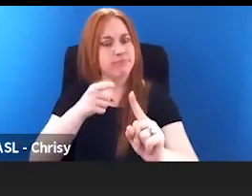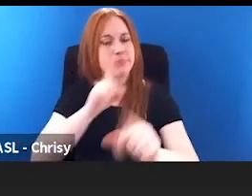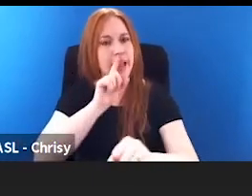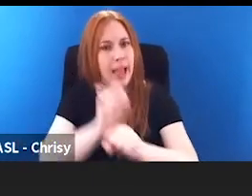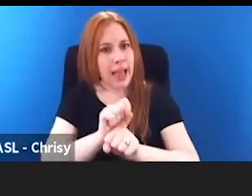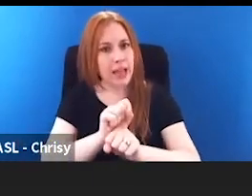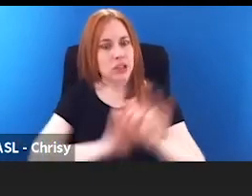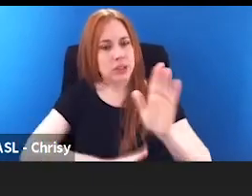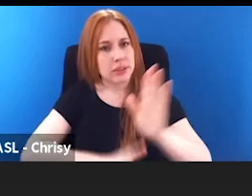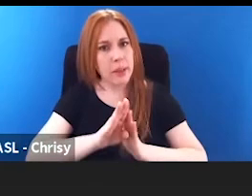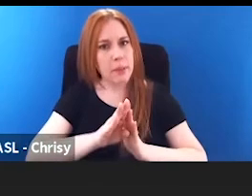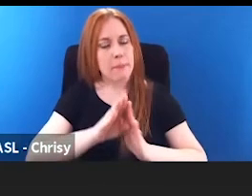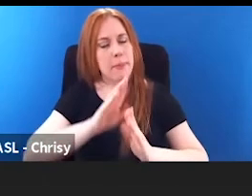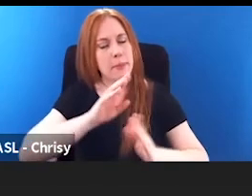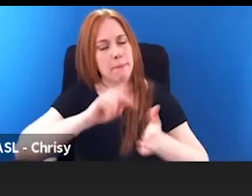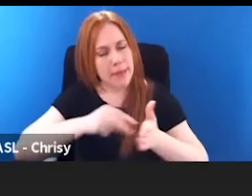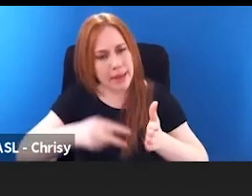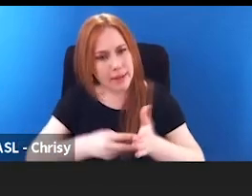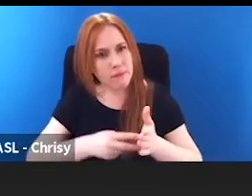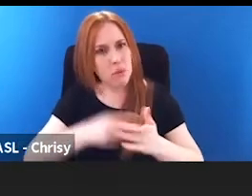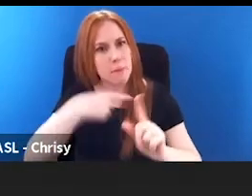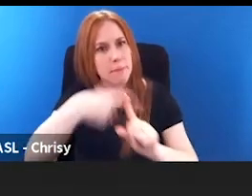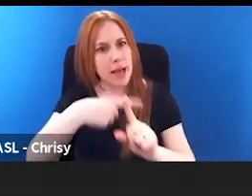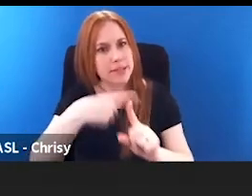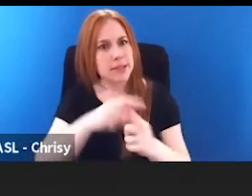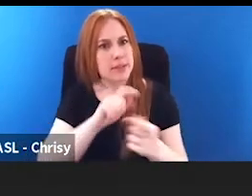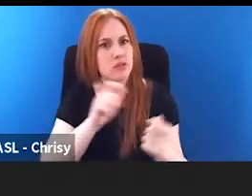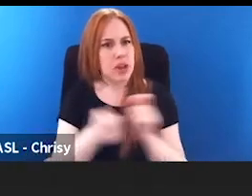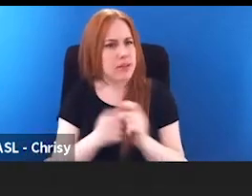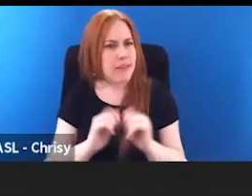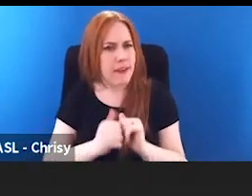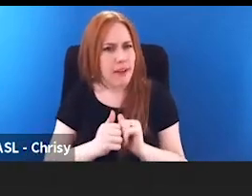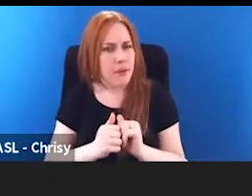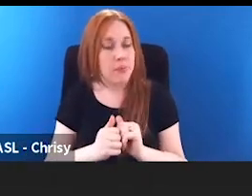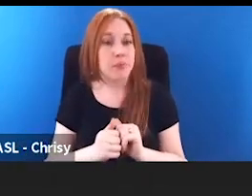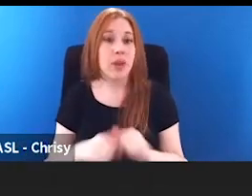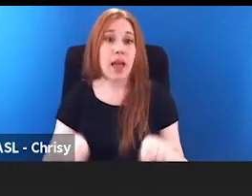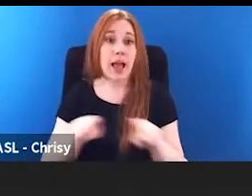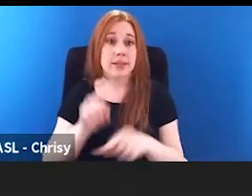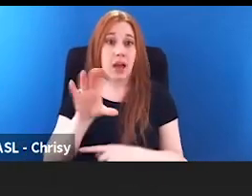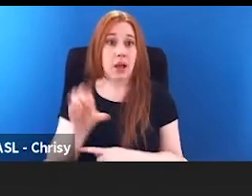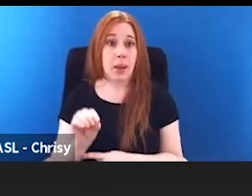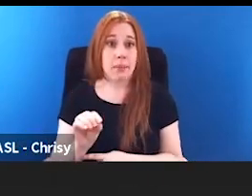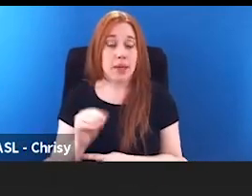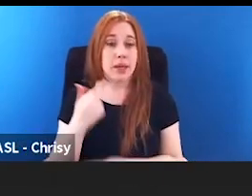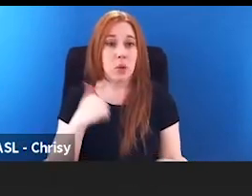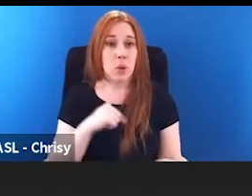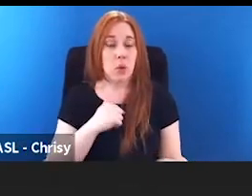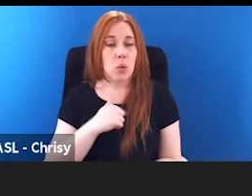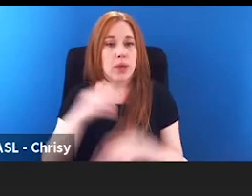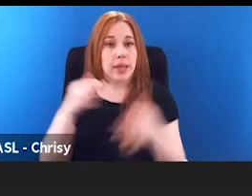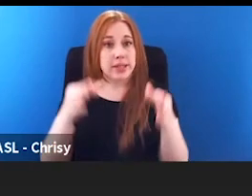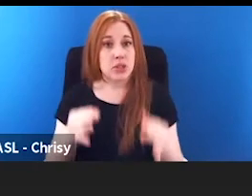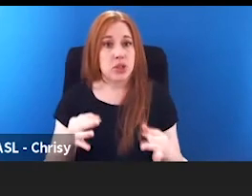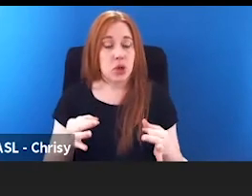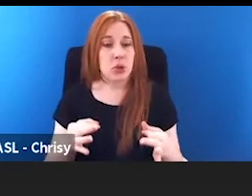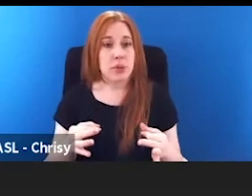meaningful, positive change? And really as a company, we determined